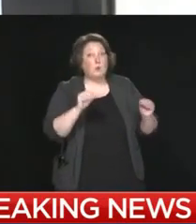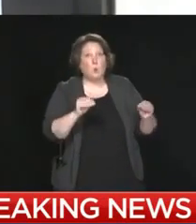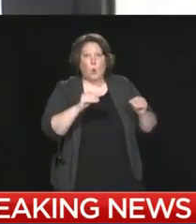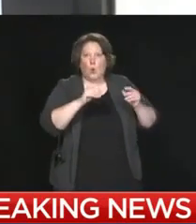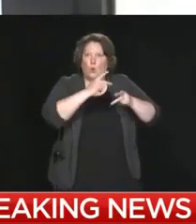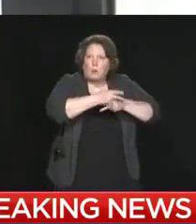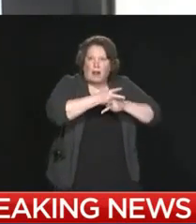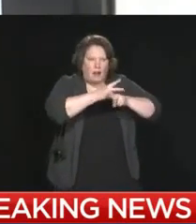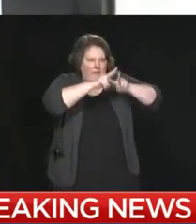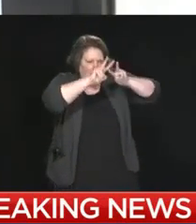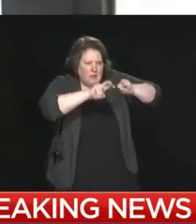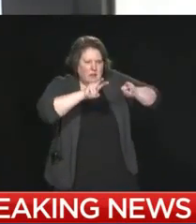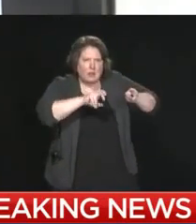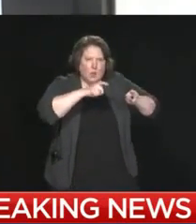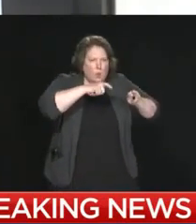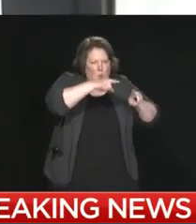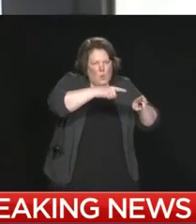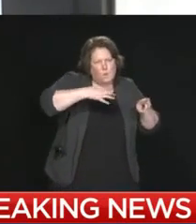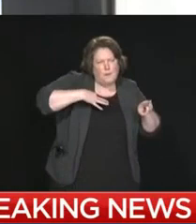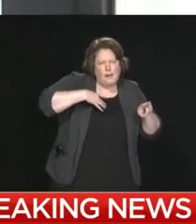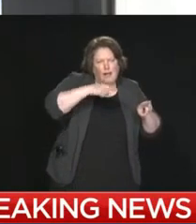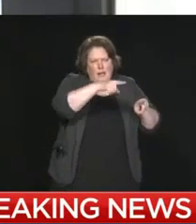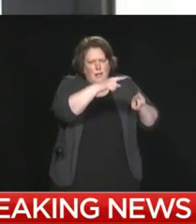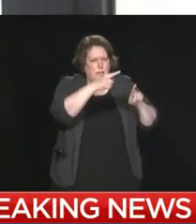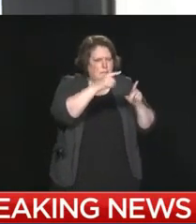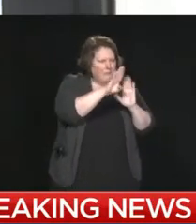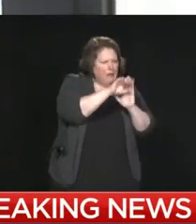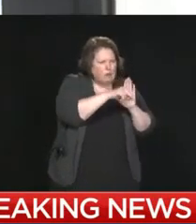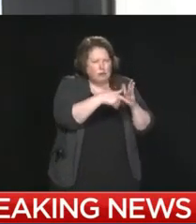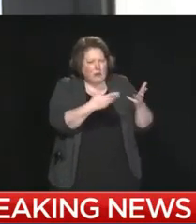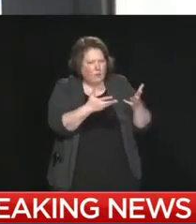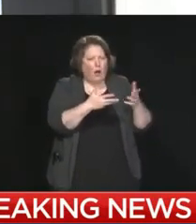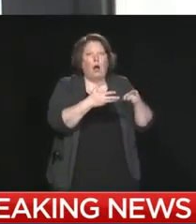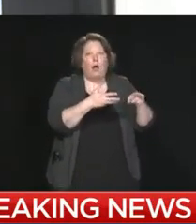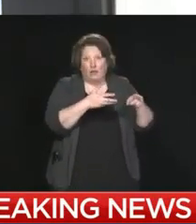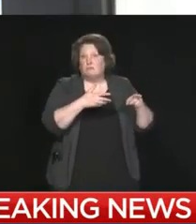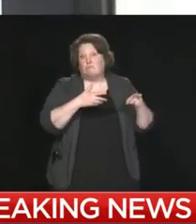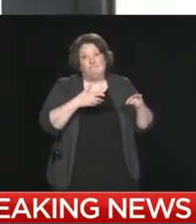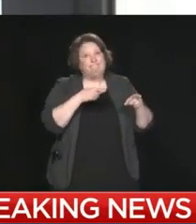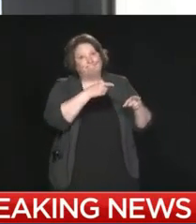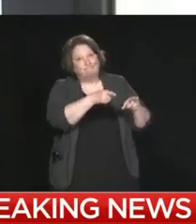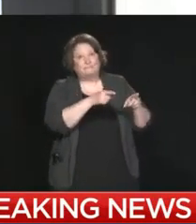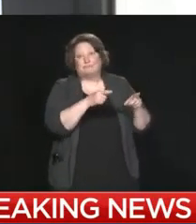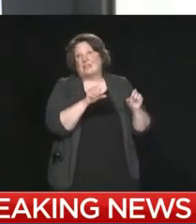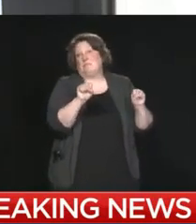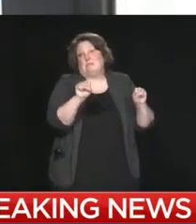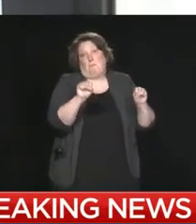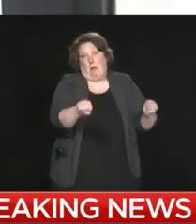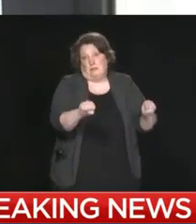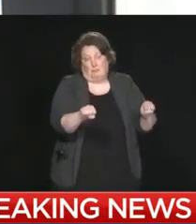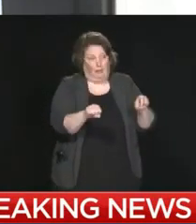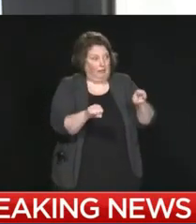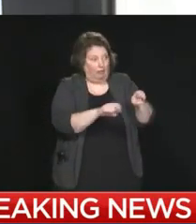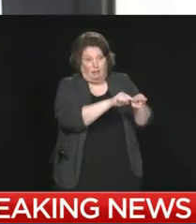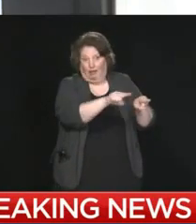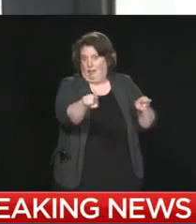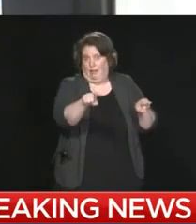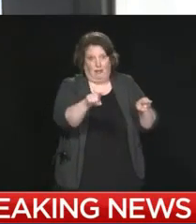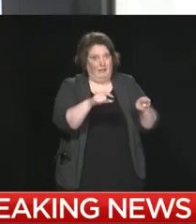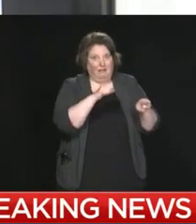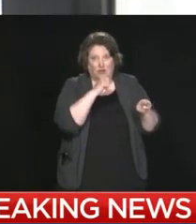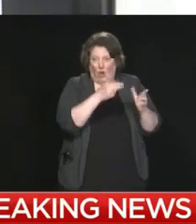that afterwards we would have to implement measures to correct mistakes and